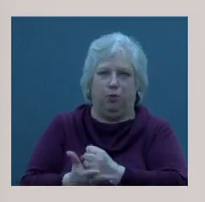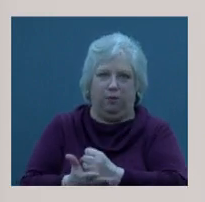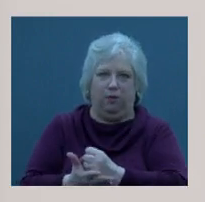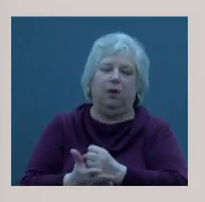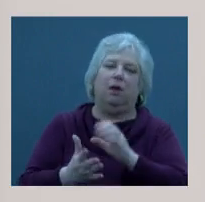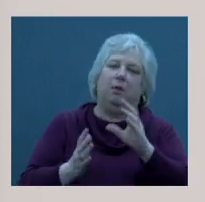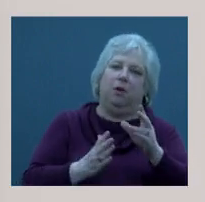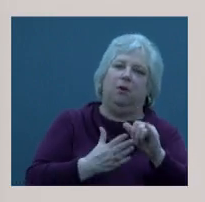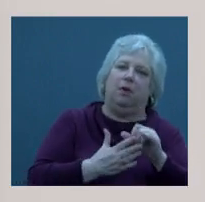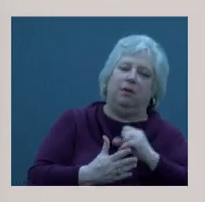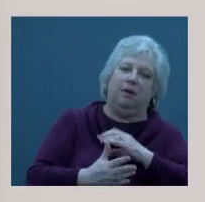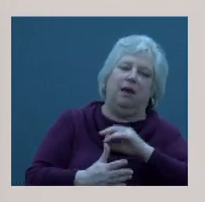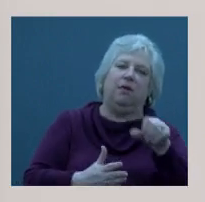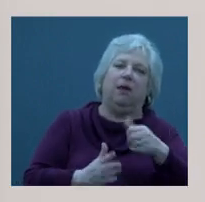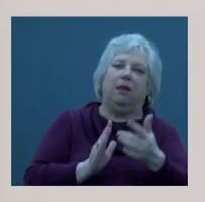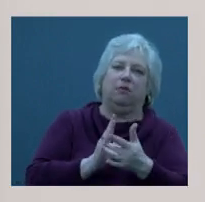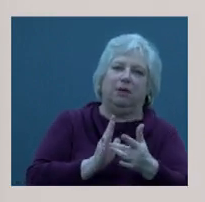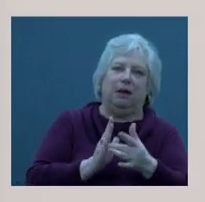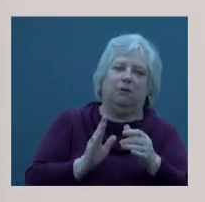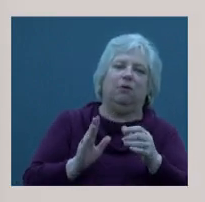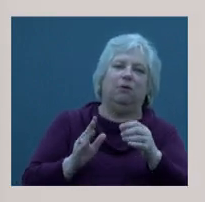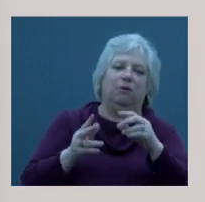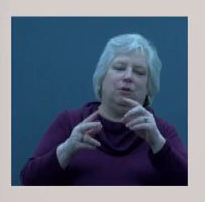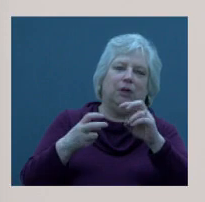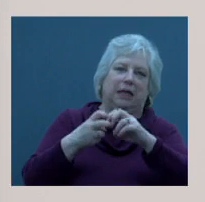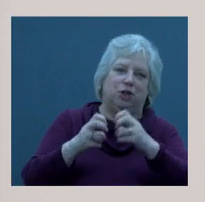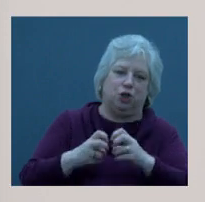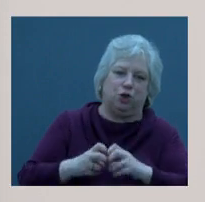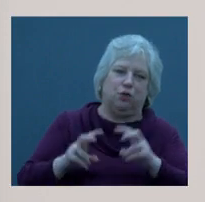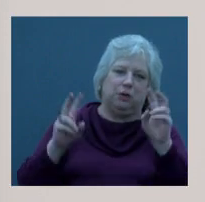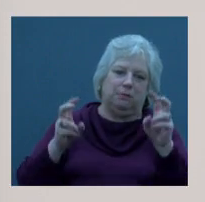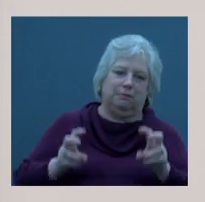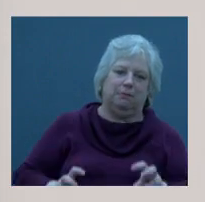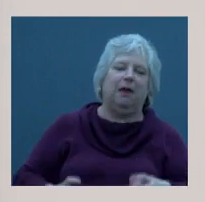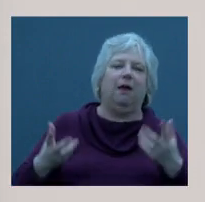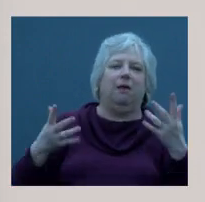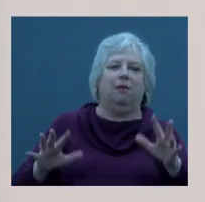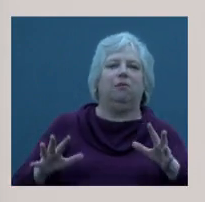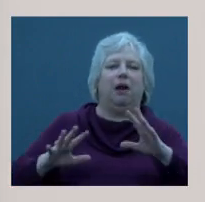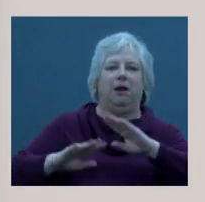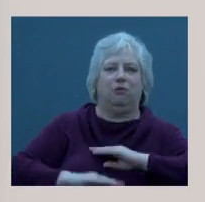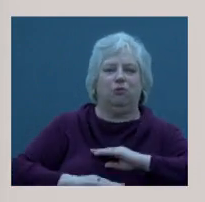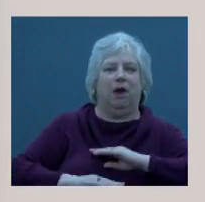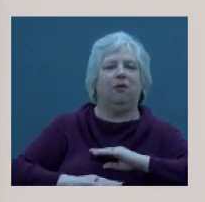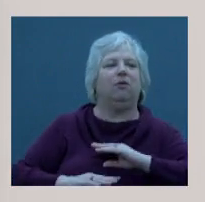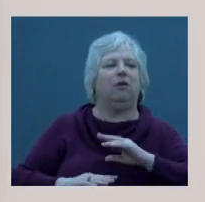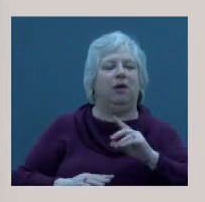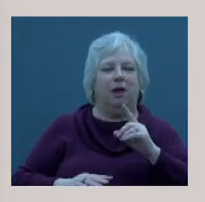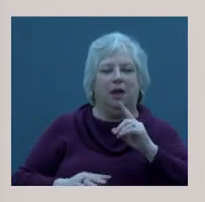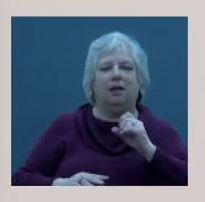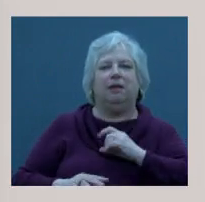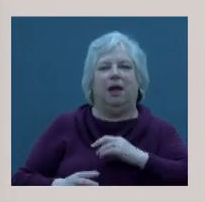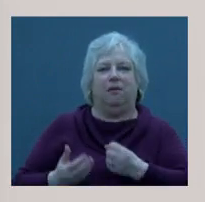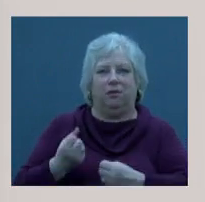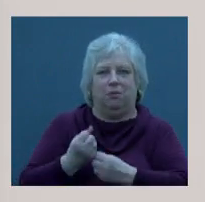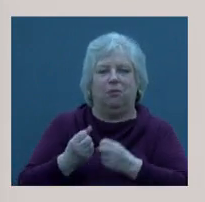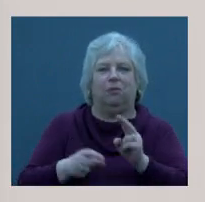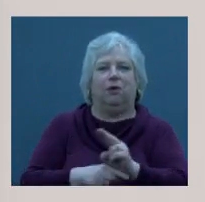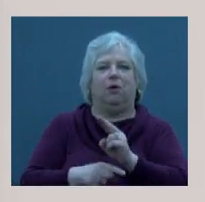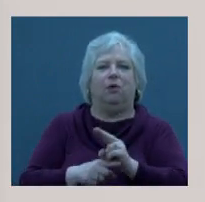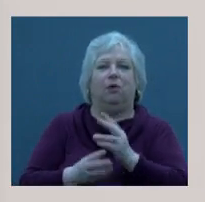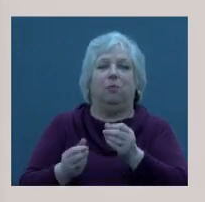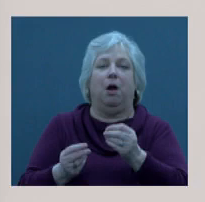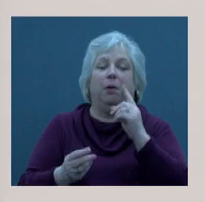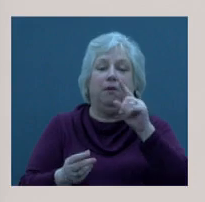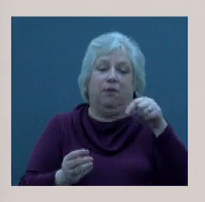appear to staff that all of their technical issues have been addressed. Staff is supportive of the use of this property as proposed, as well as the